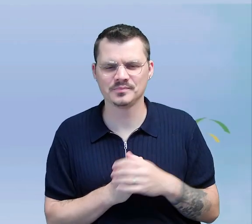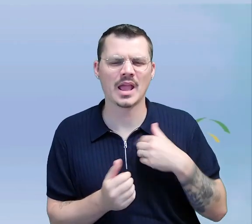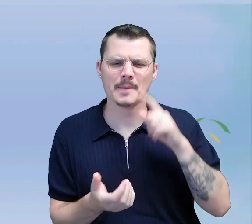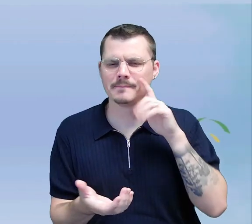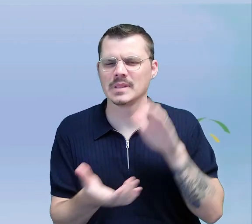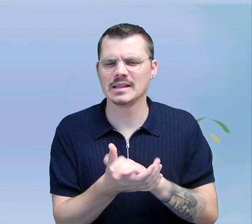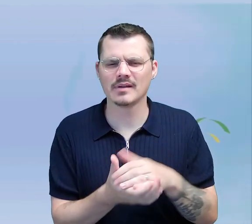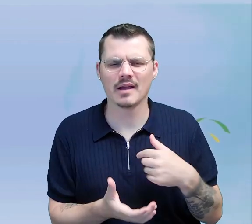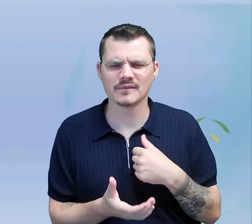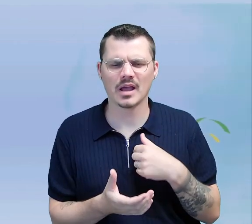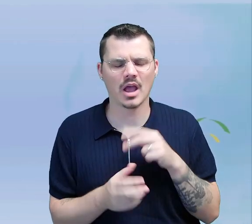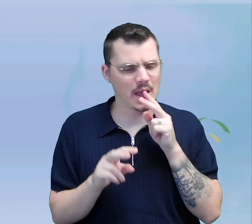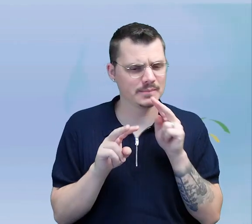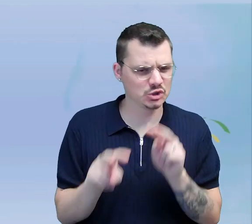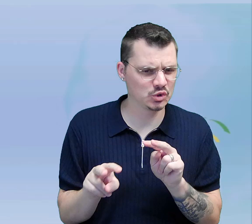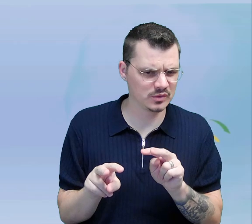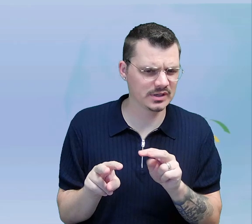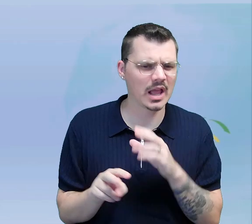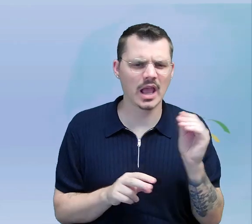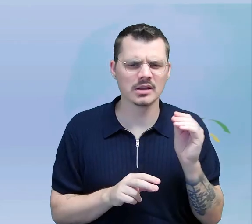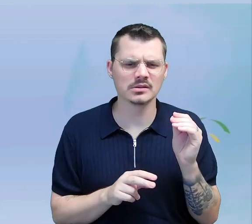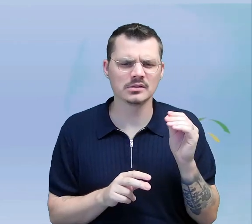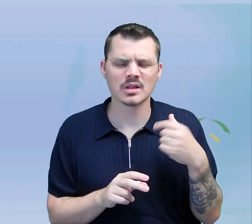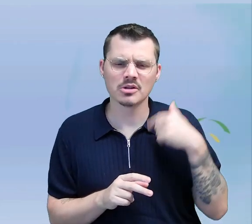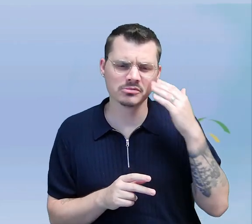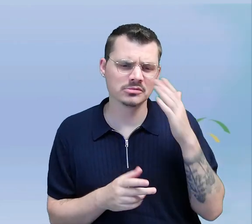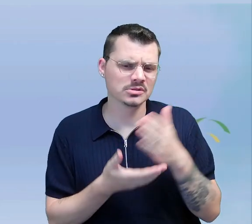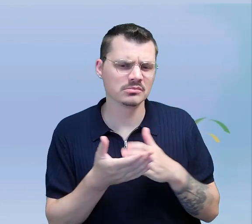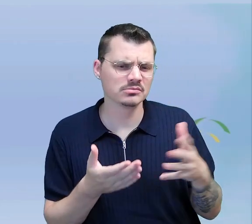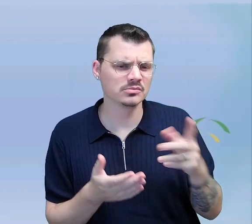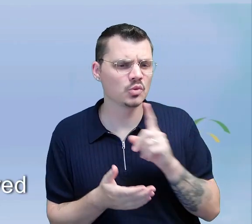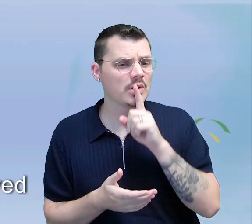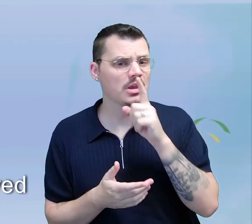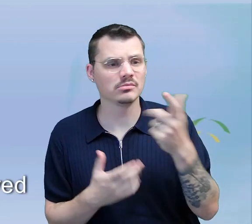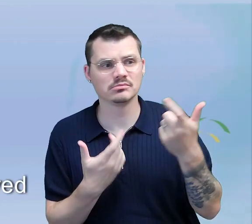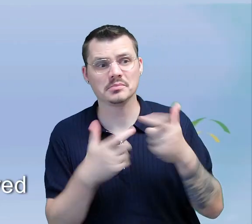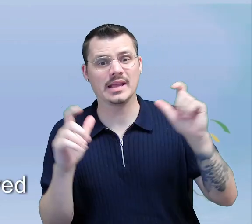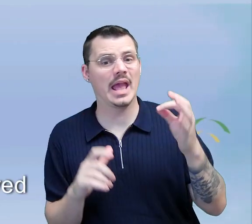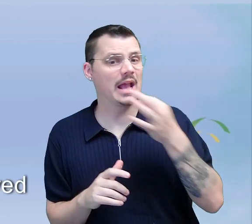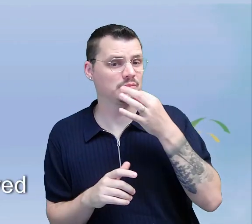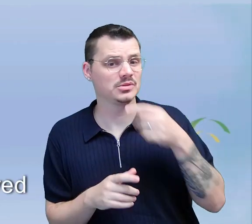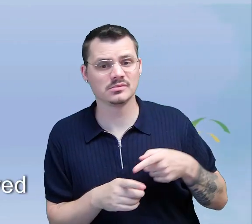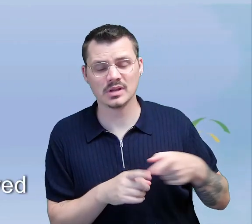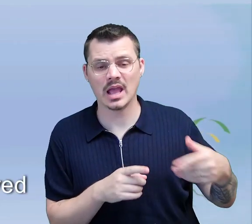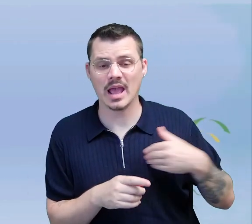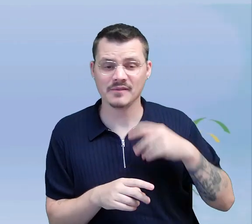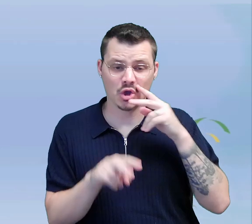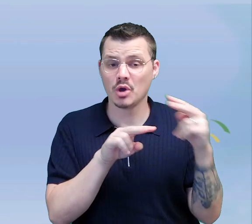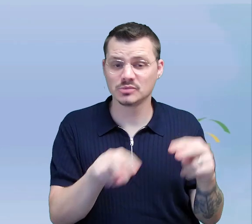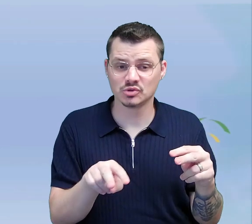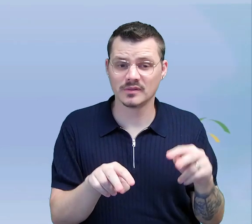I believe I've observed, and I think some real big experts in this area have